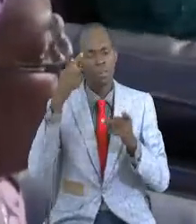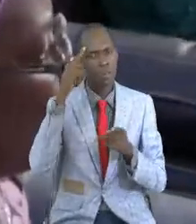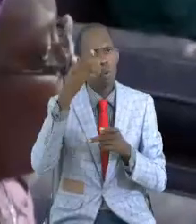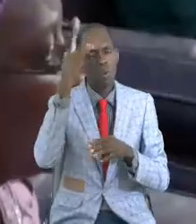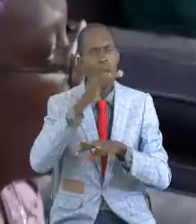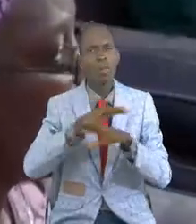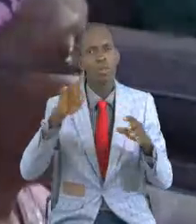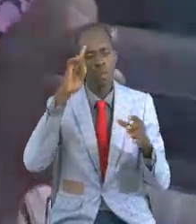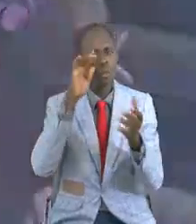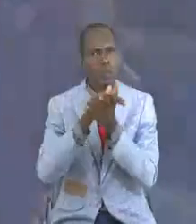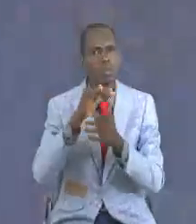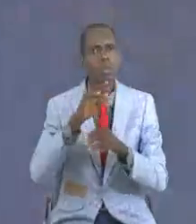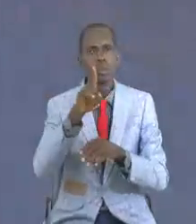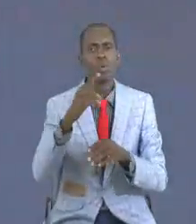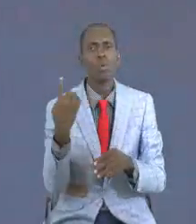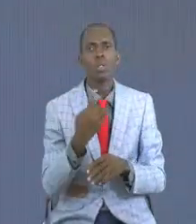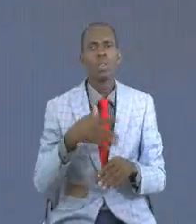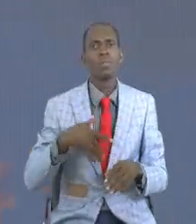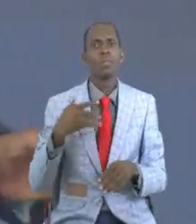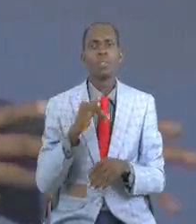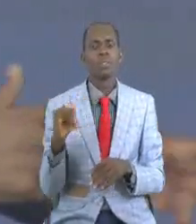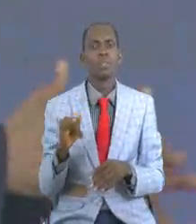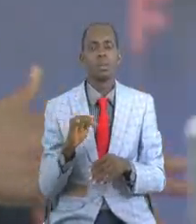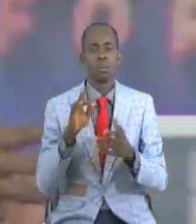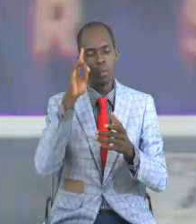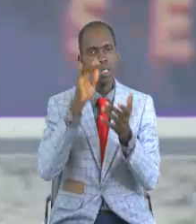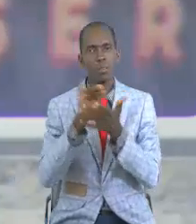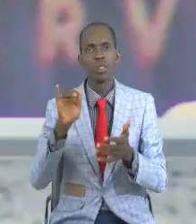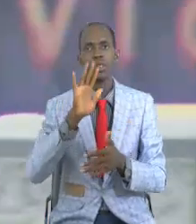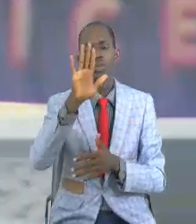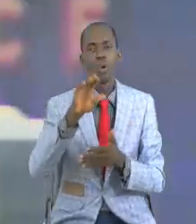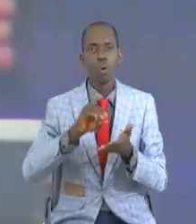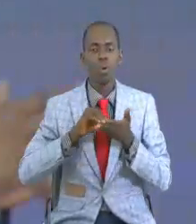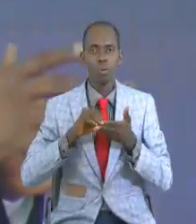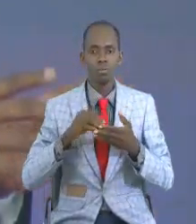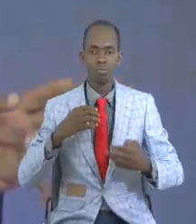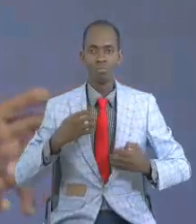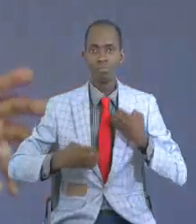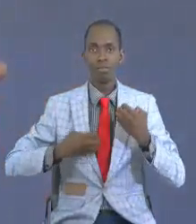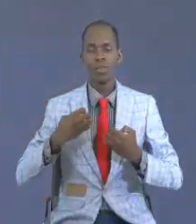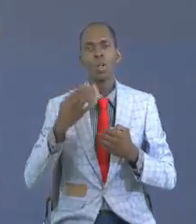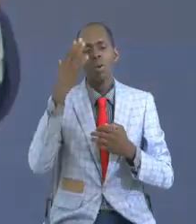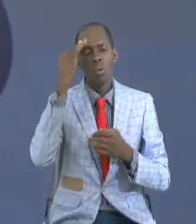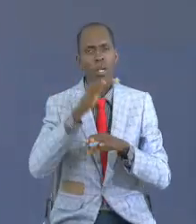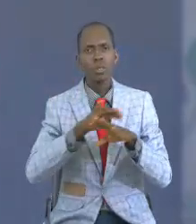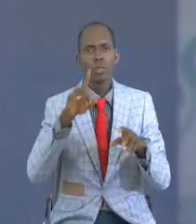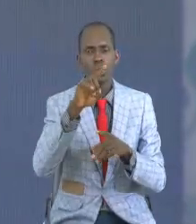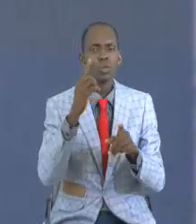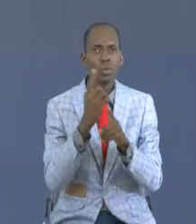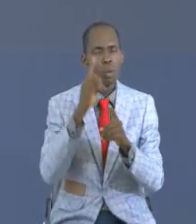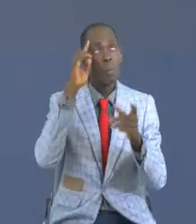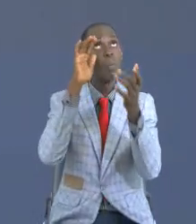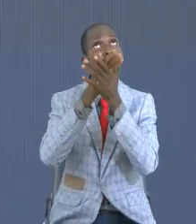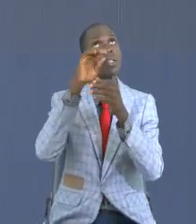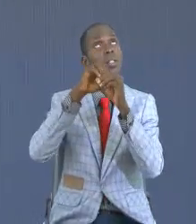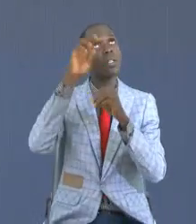your feeling, believing your emotion, believing the things around you, why don't you believe him? He's going to prepare a place